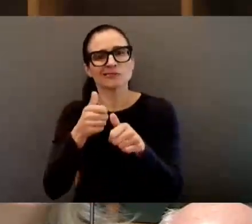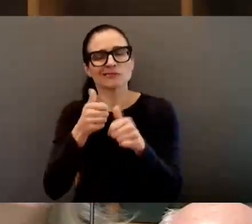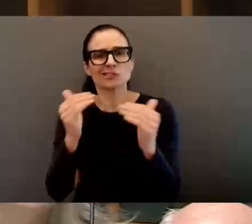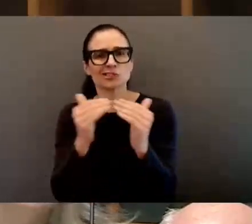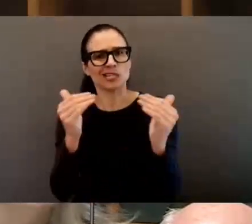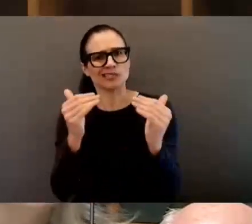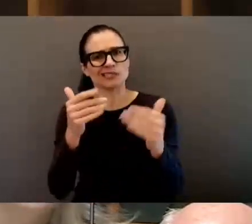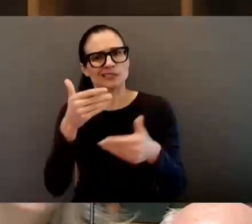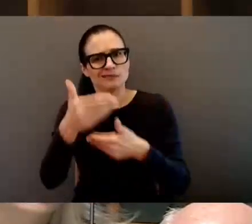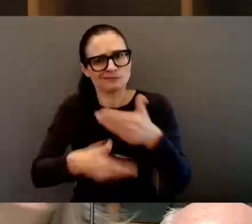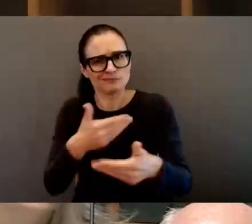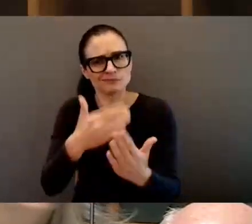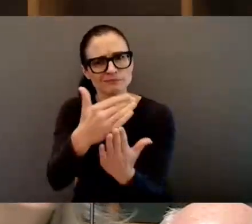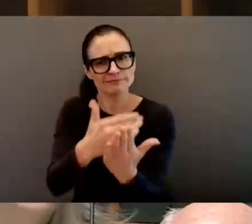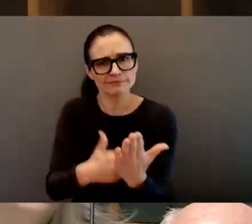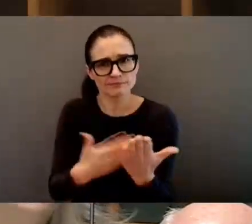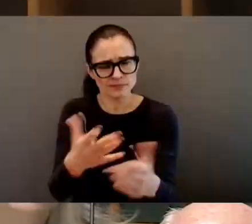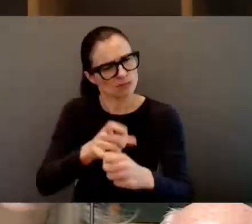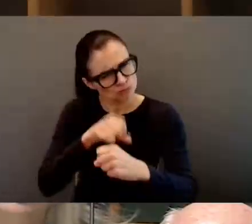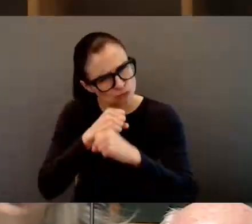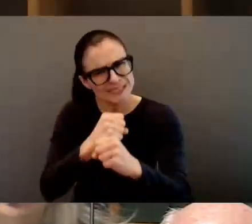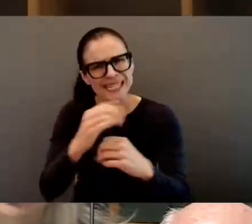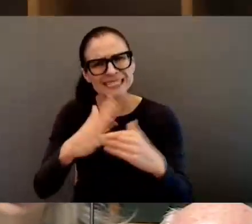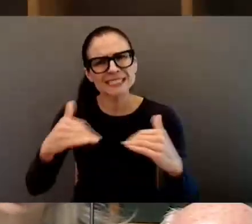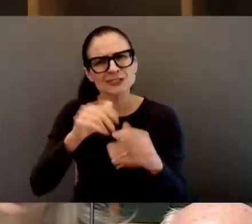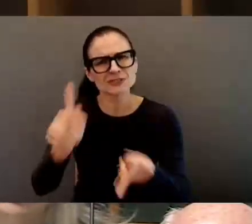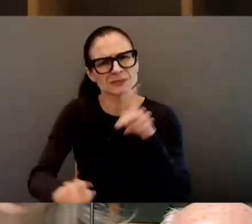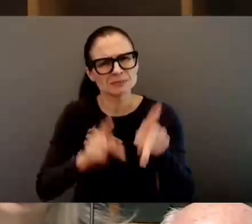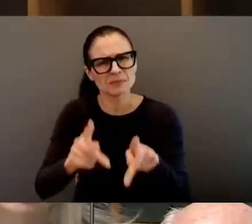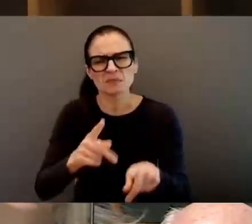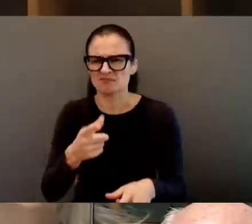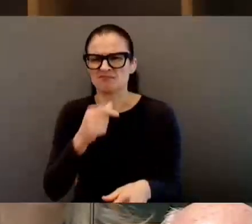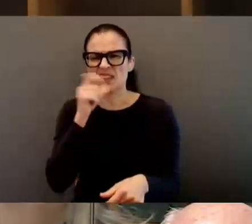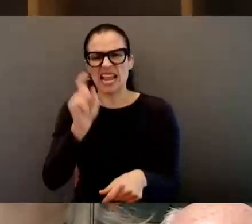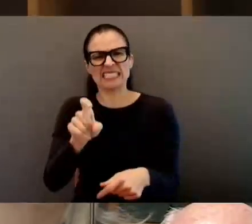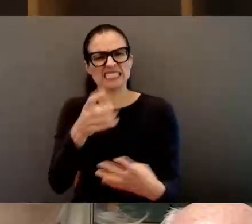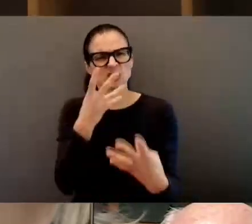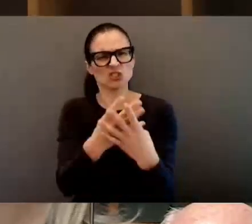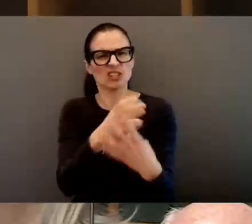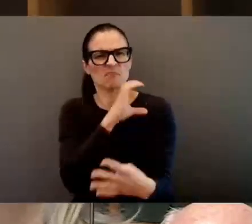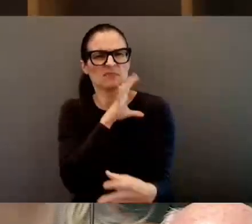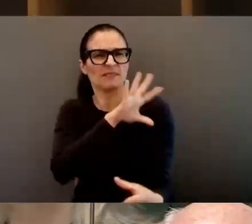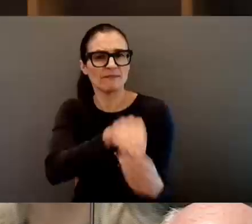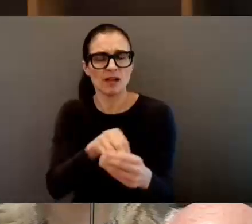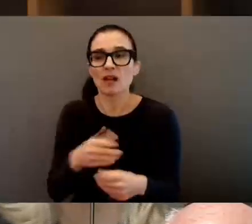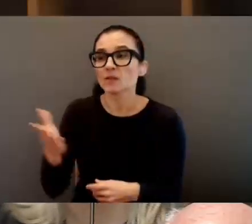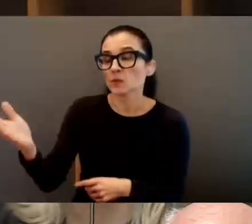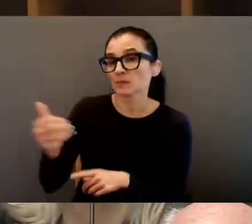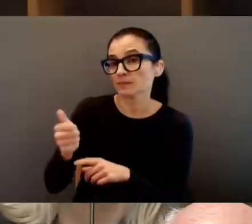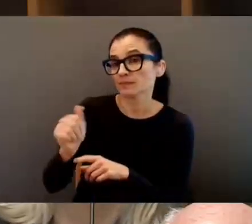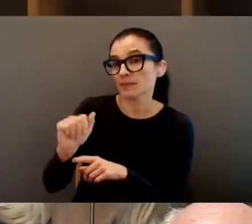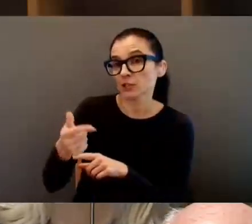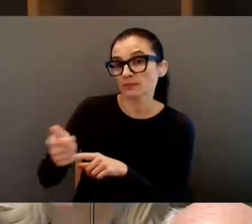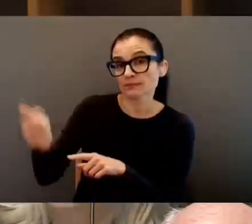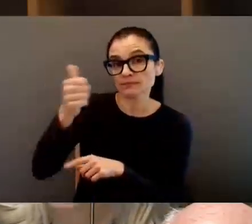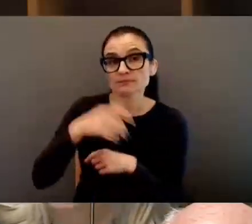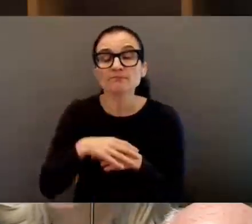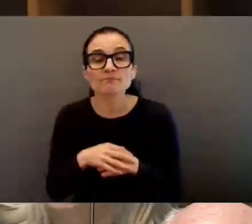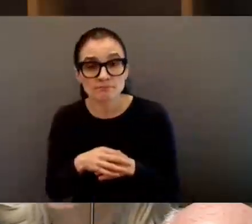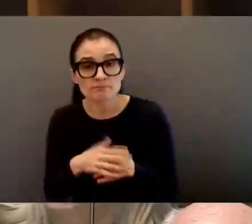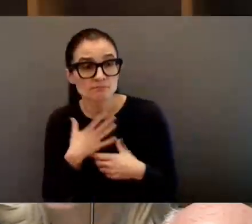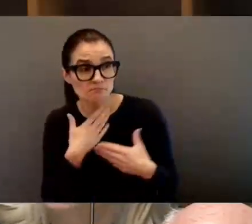that we're doing with the First Nations Justice Council. In a short amount of time, we were able to open up 15 Indigenous Justice Centres across the province,